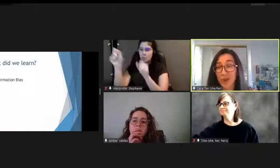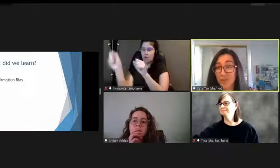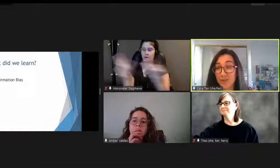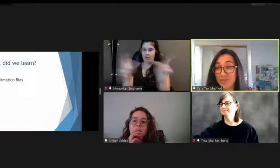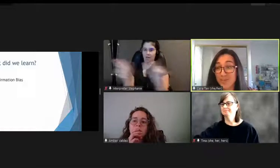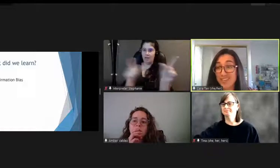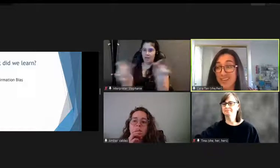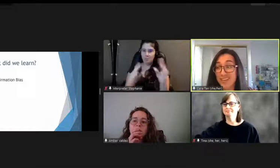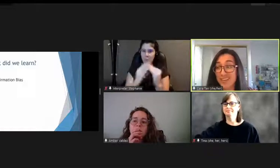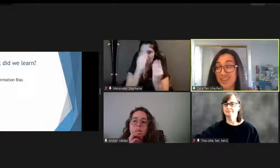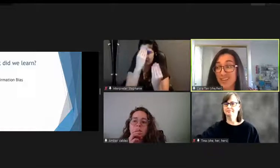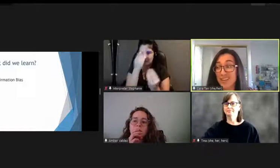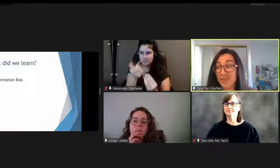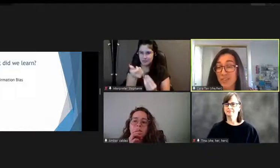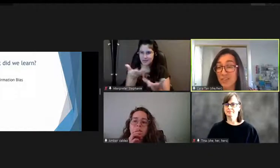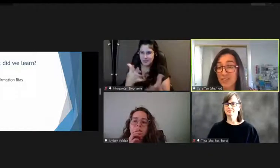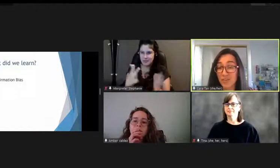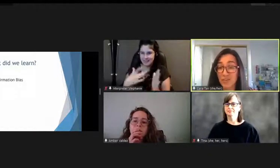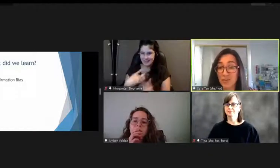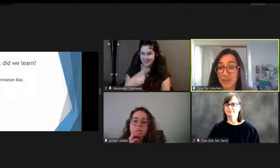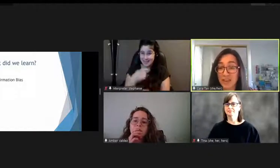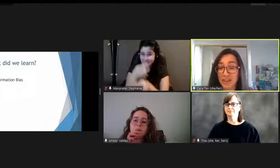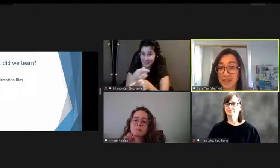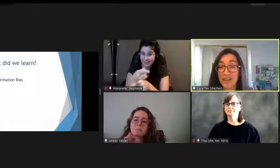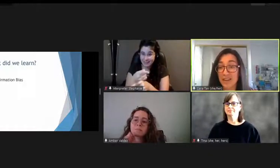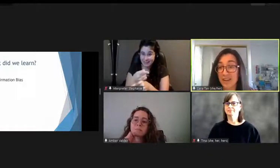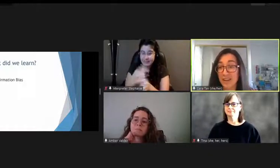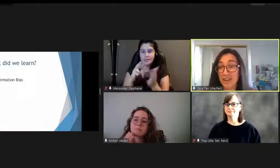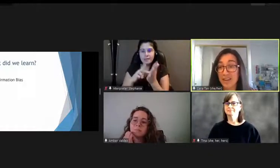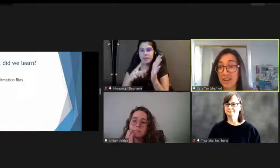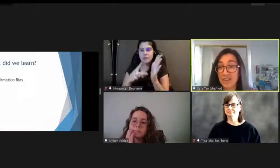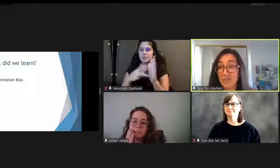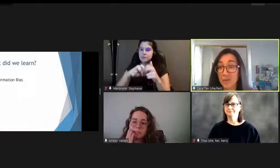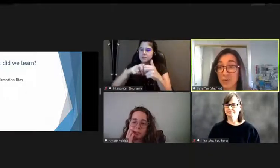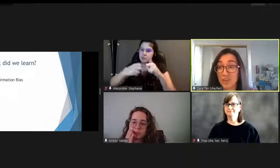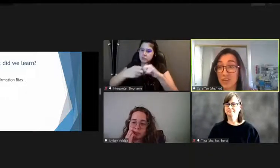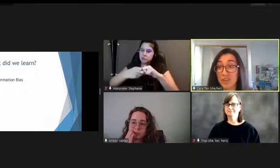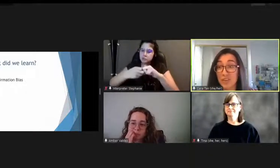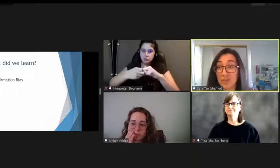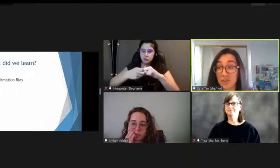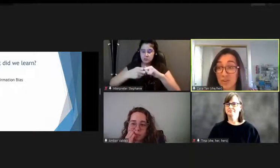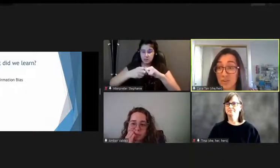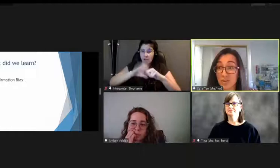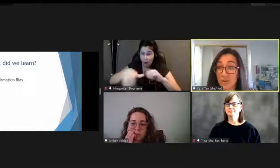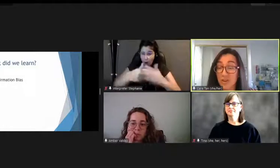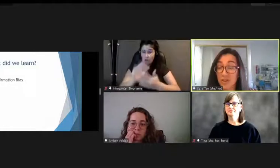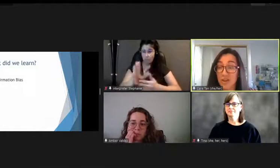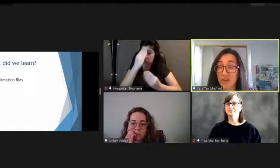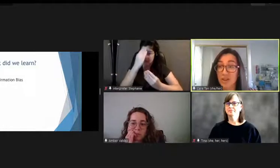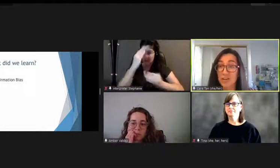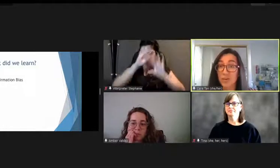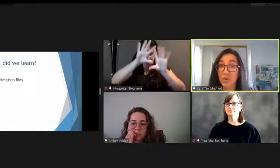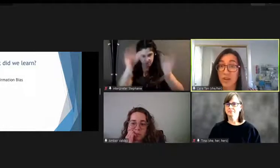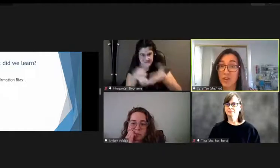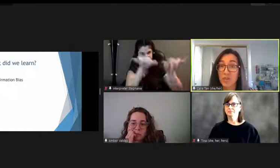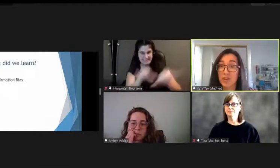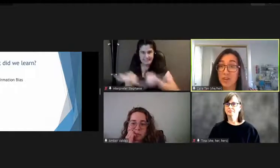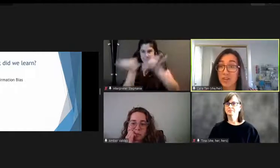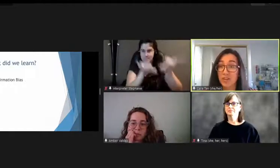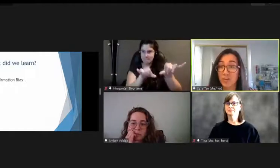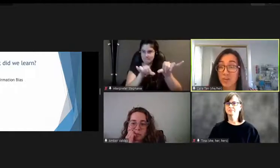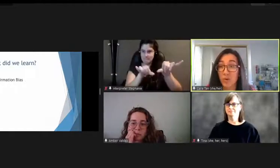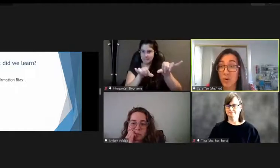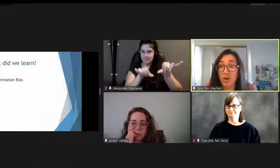The problem is that it means you're never going to get any kind of information that disagrees with you, and it will make your